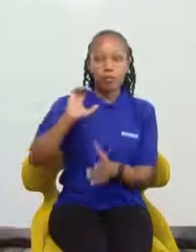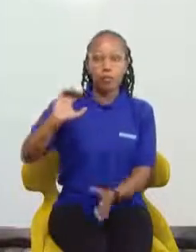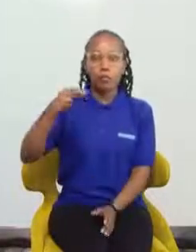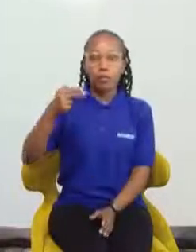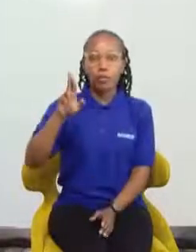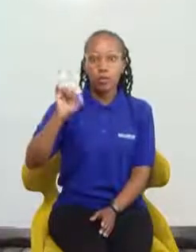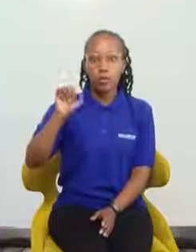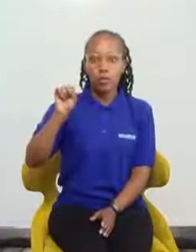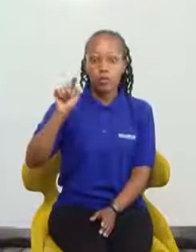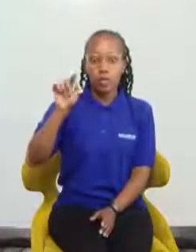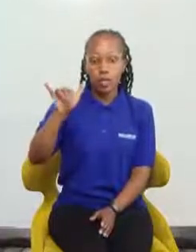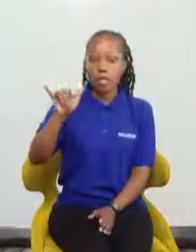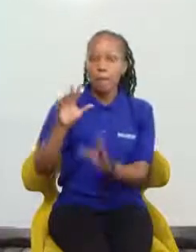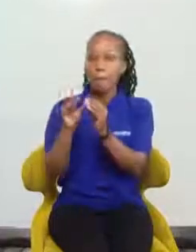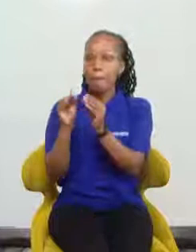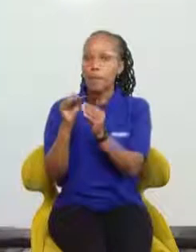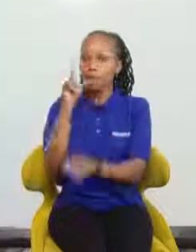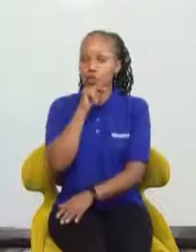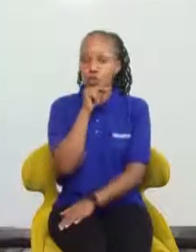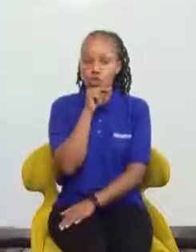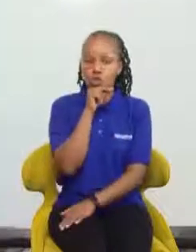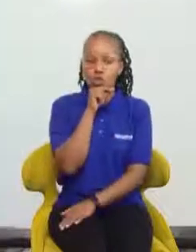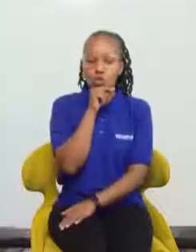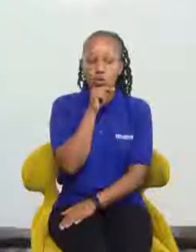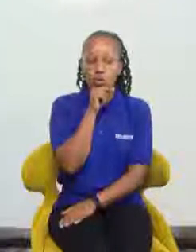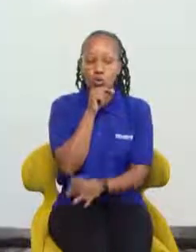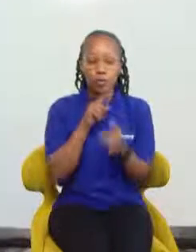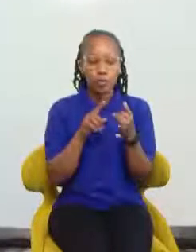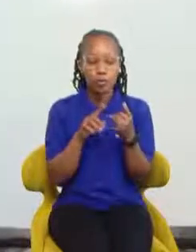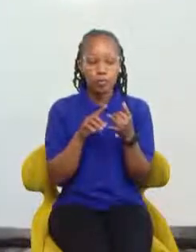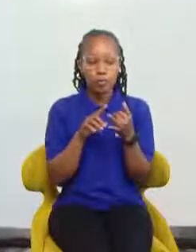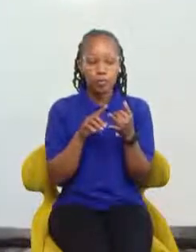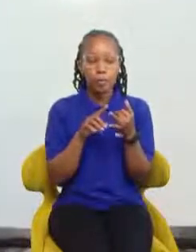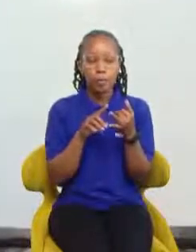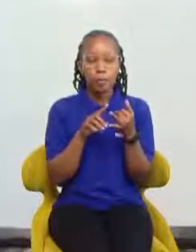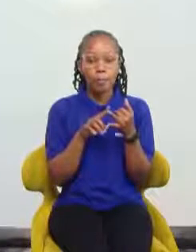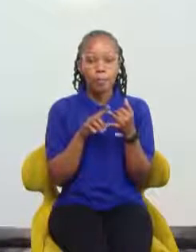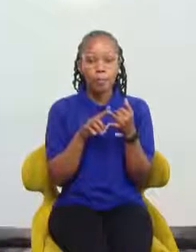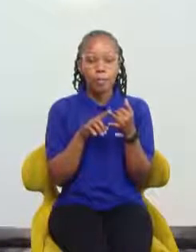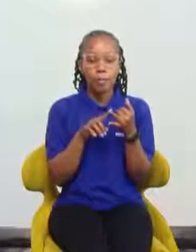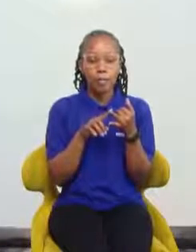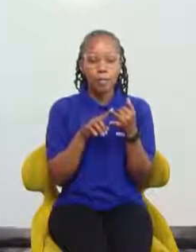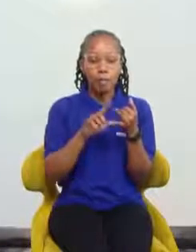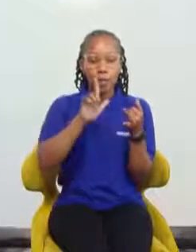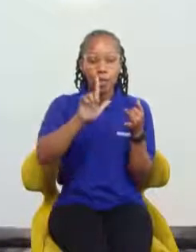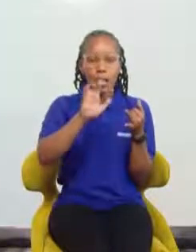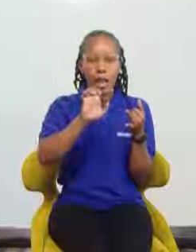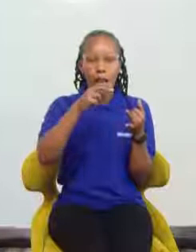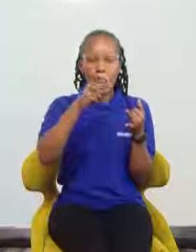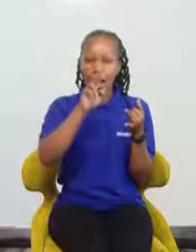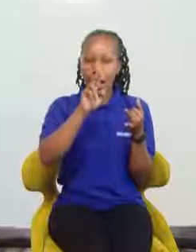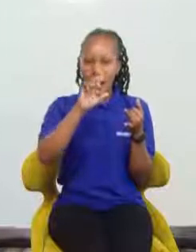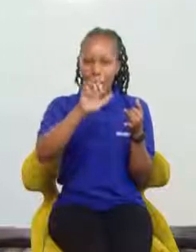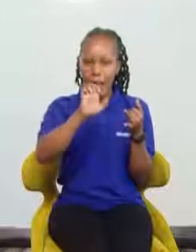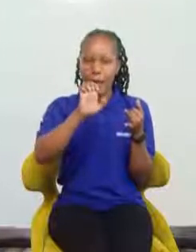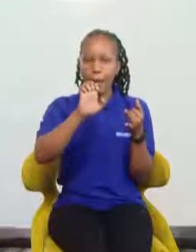Christy? I've met Christy. Hello, Christy. I'm Christopher. And where is Lebohang? Lebohang, nice to meet